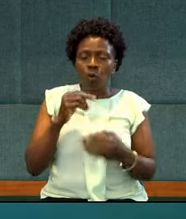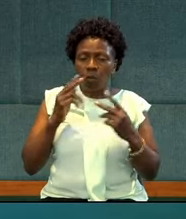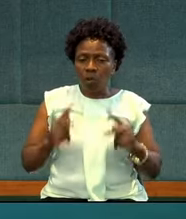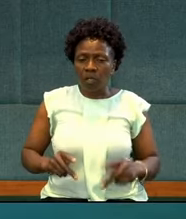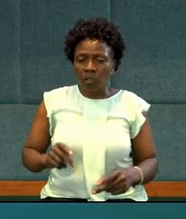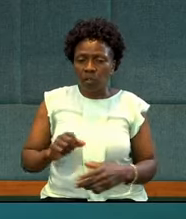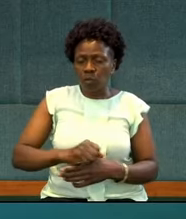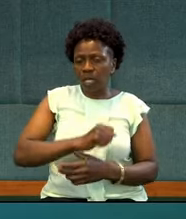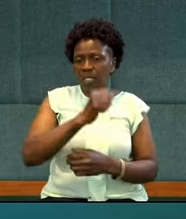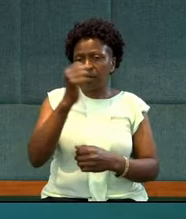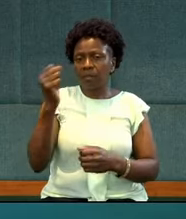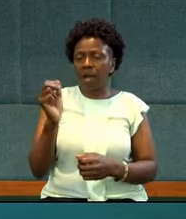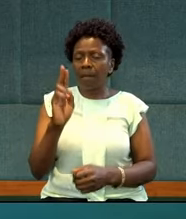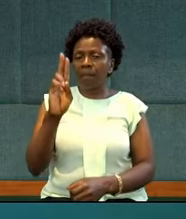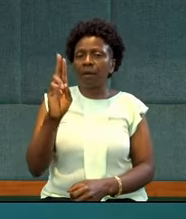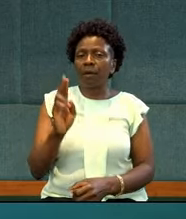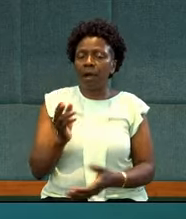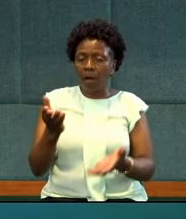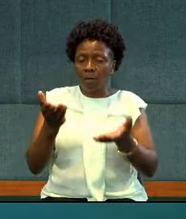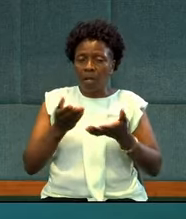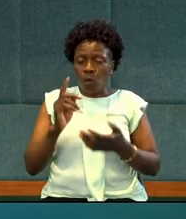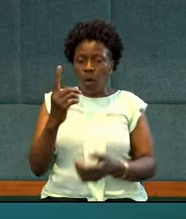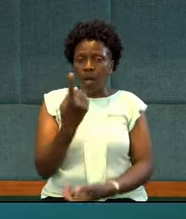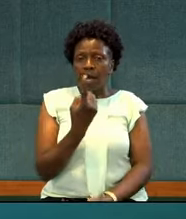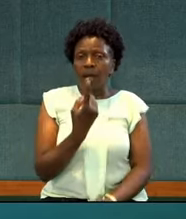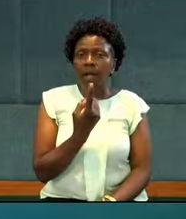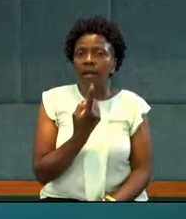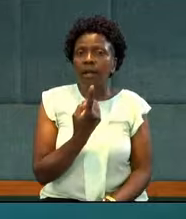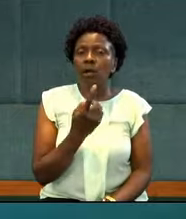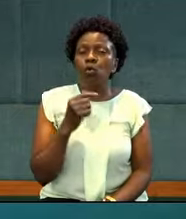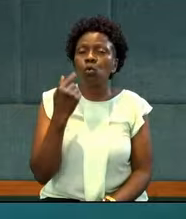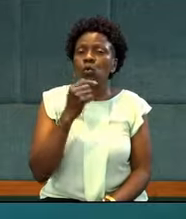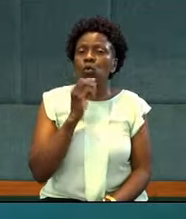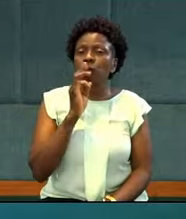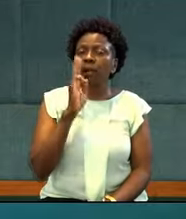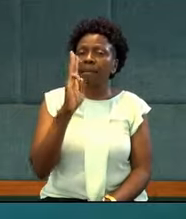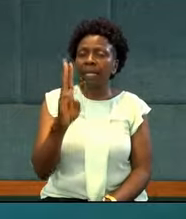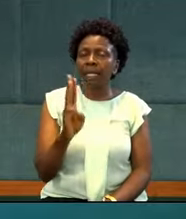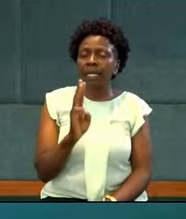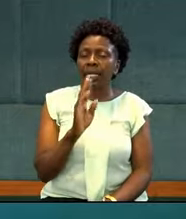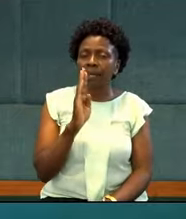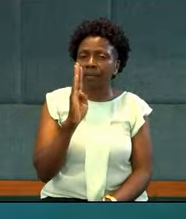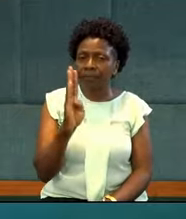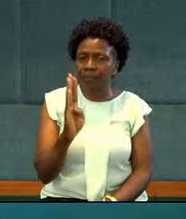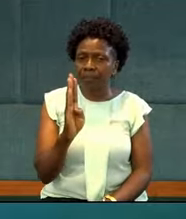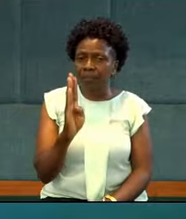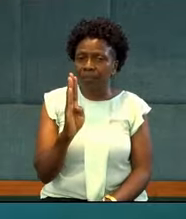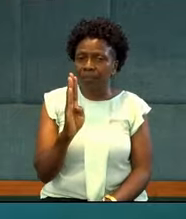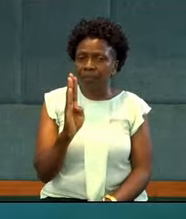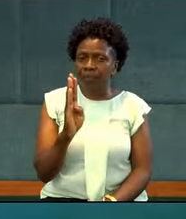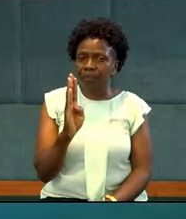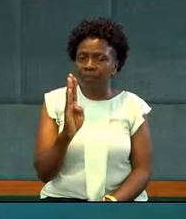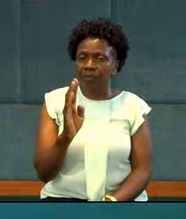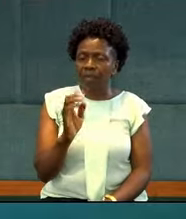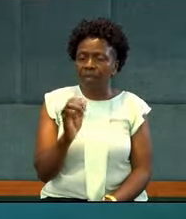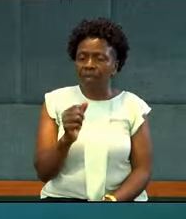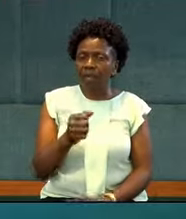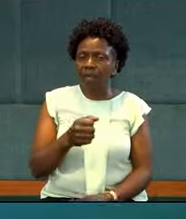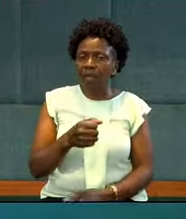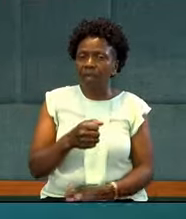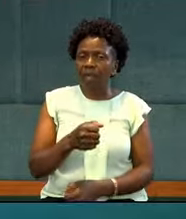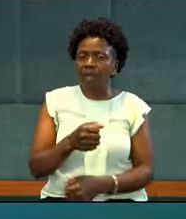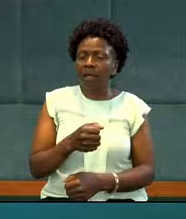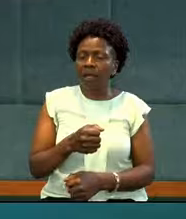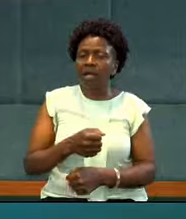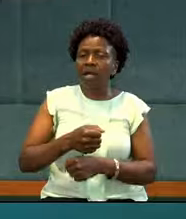raise him up. So I will bring one who will be a conduit or